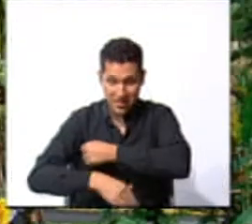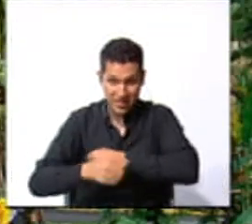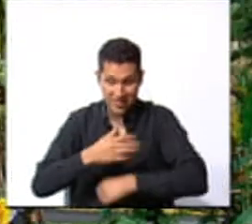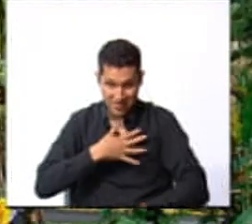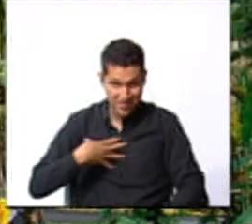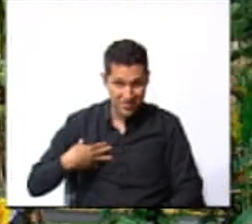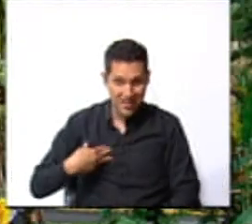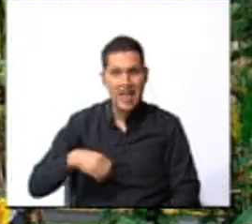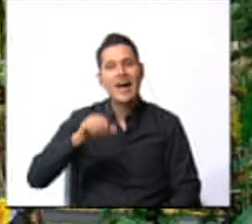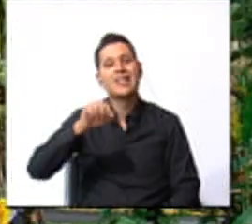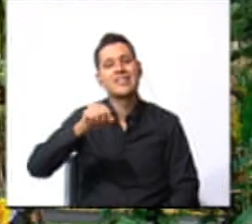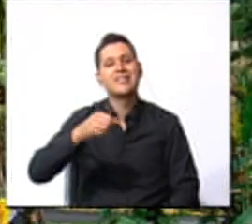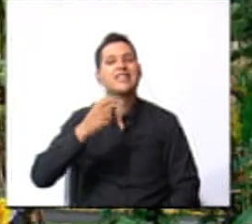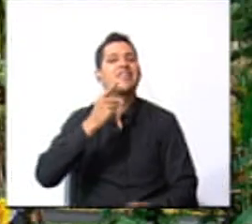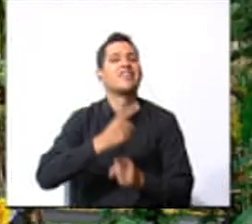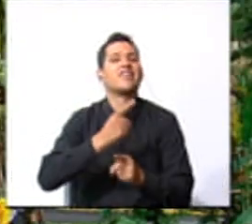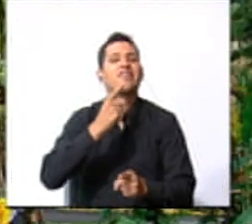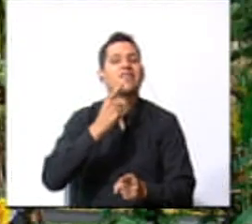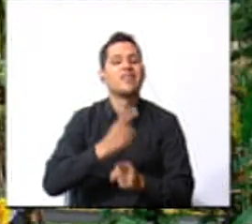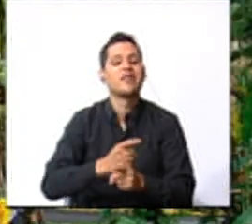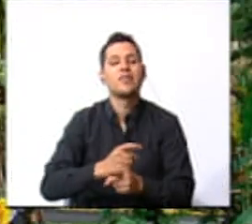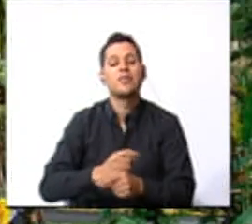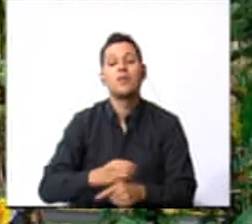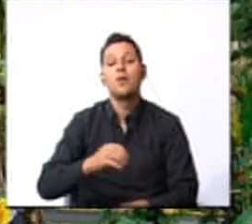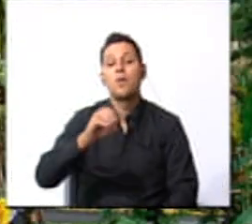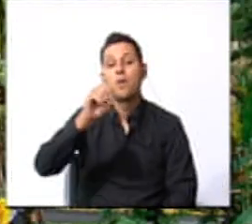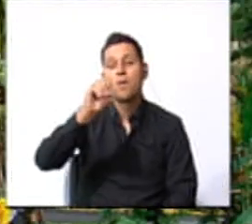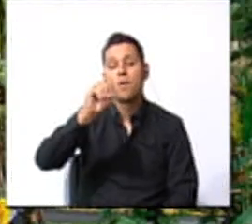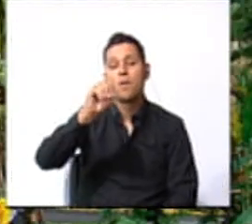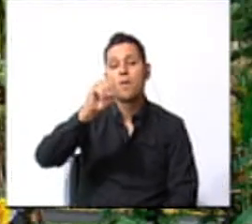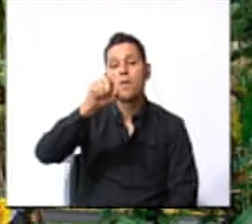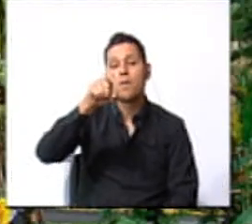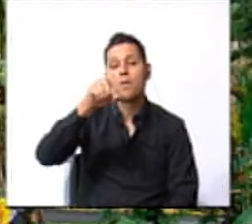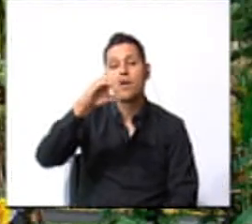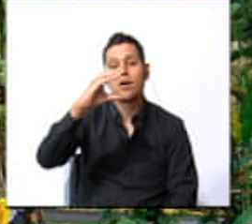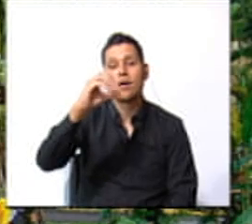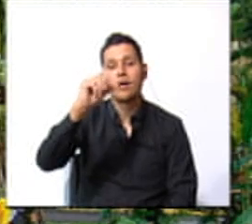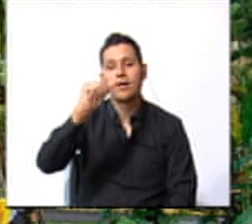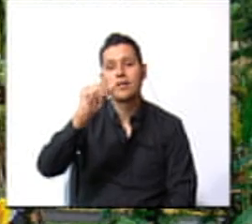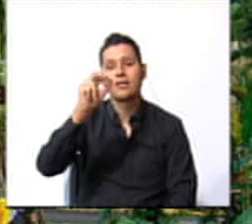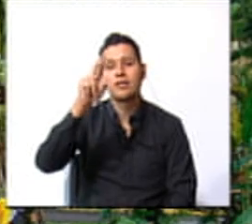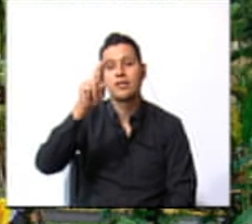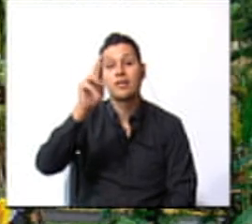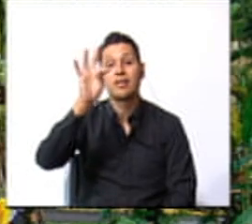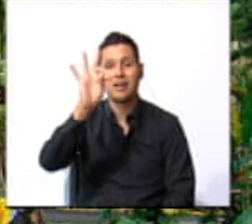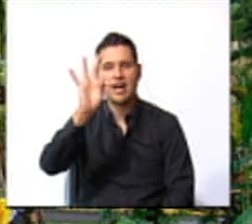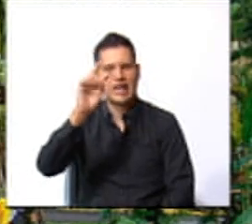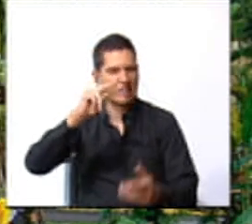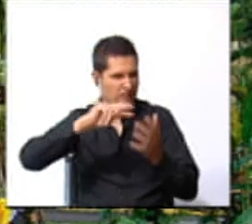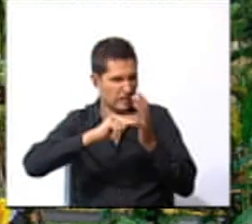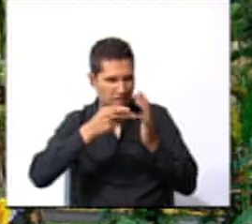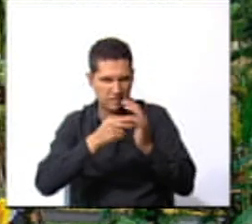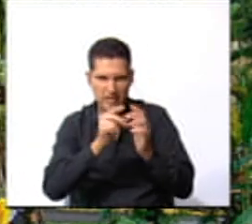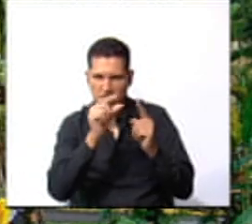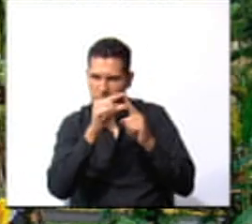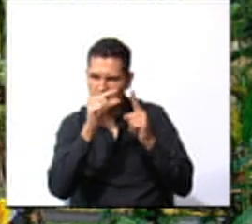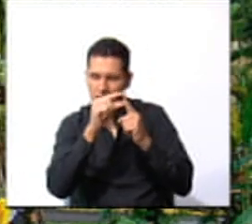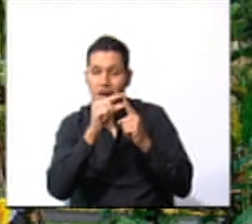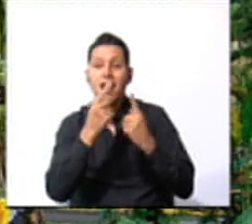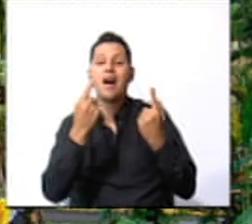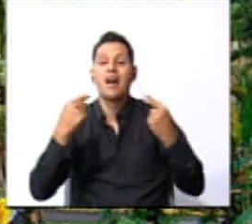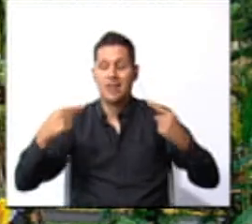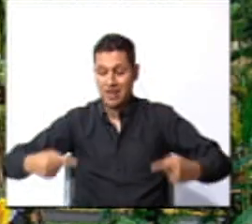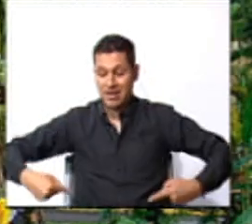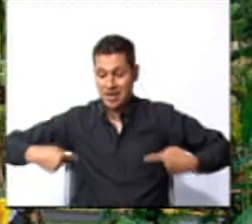Yes, ox carts are beautiful. Thank you and goodbye. Did you listen some adjectives, Andres? Yes, teacher,